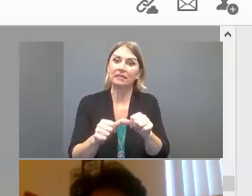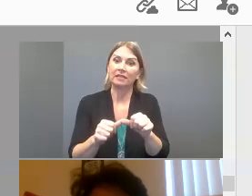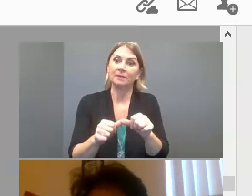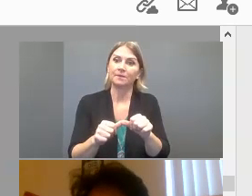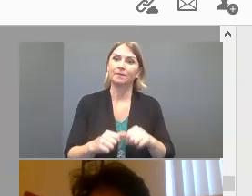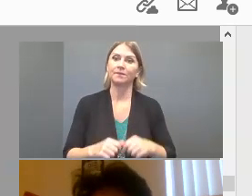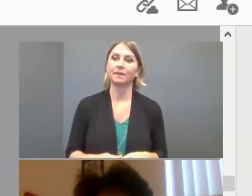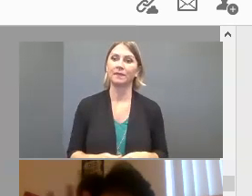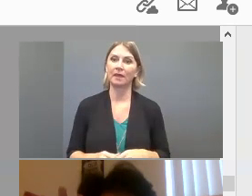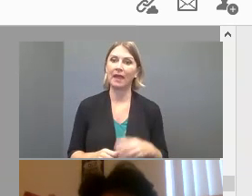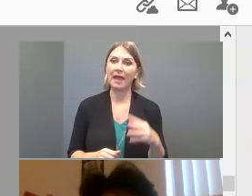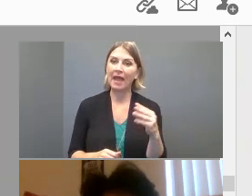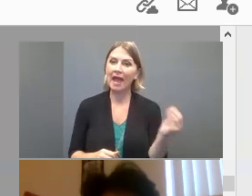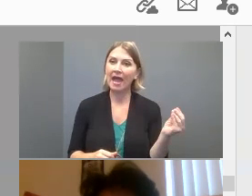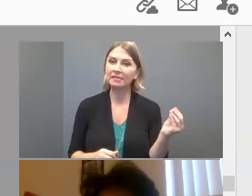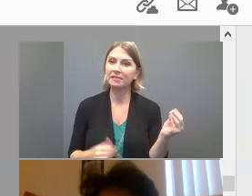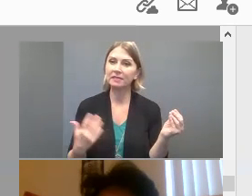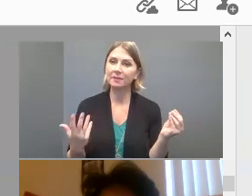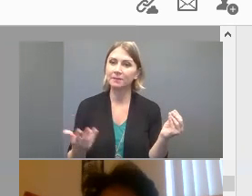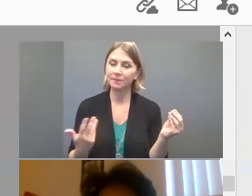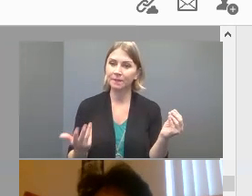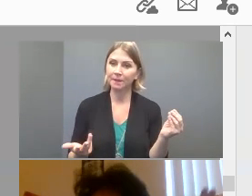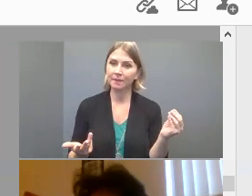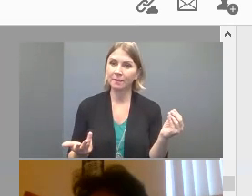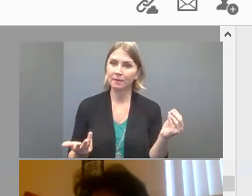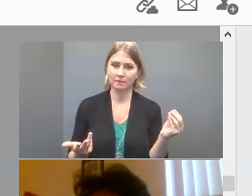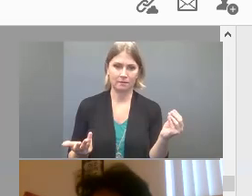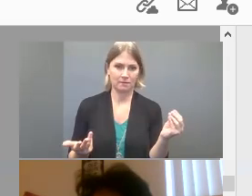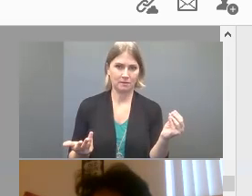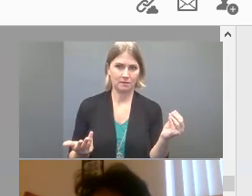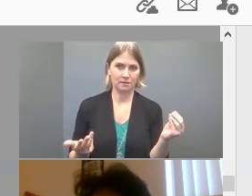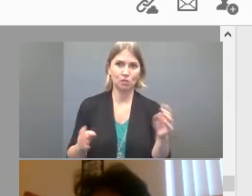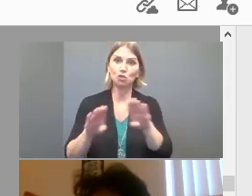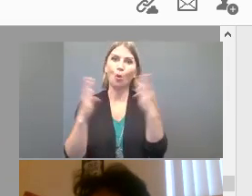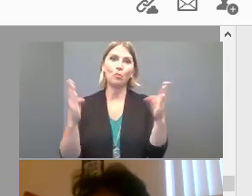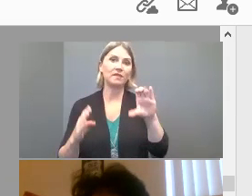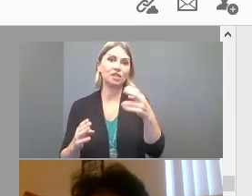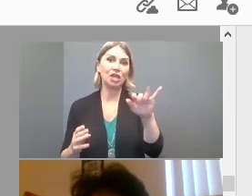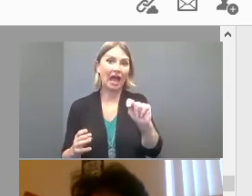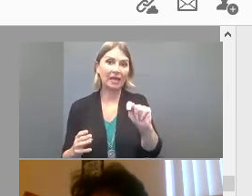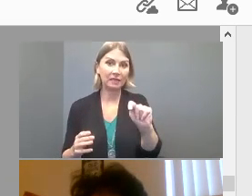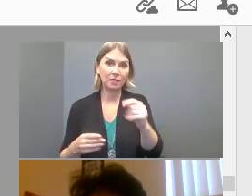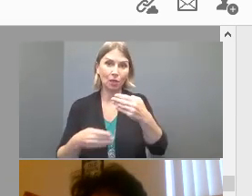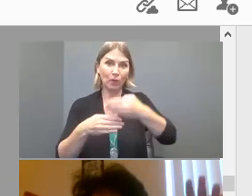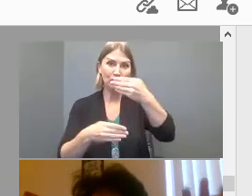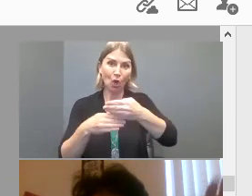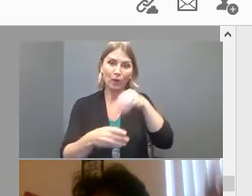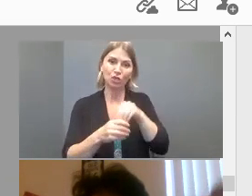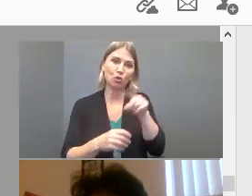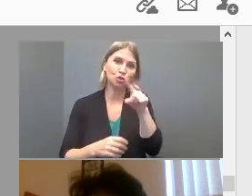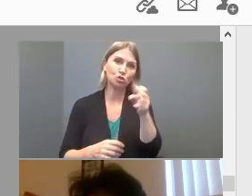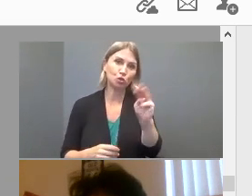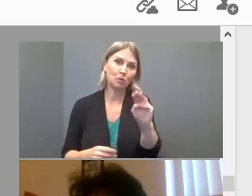right? And just a heads up to all of you, just open the chat window in your Zoom session so that